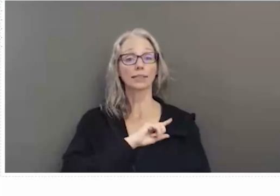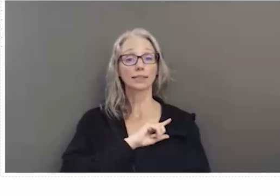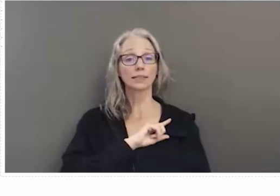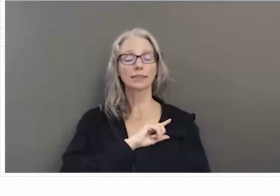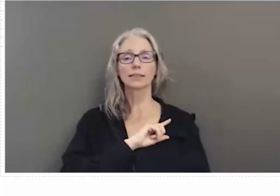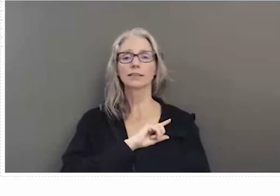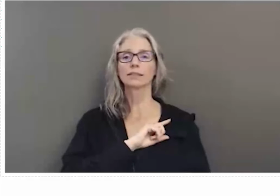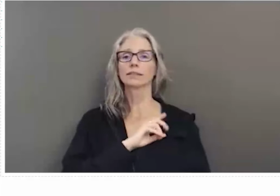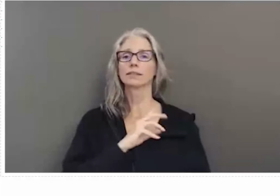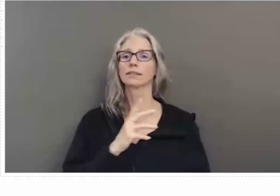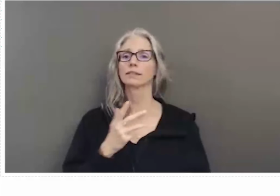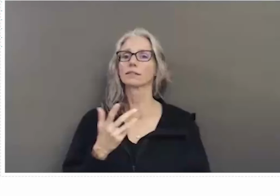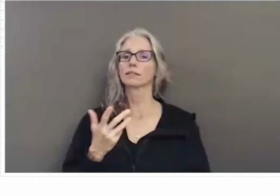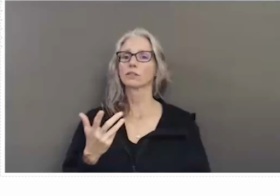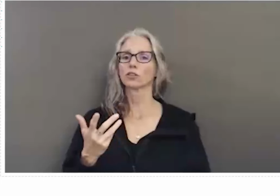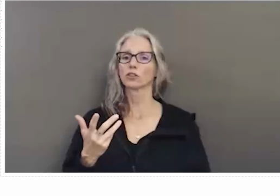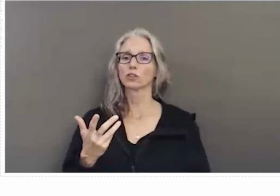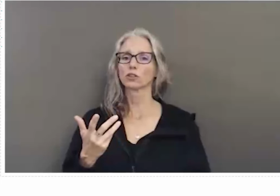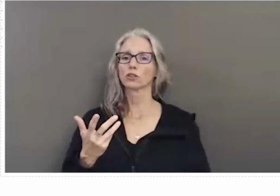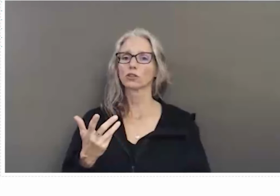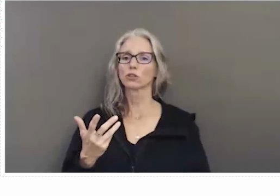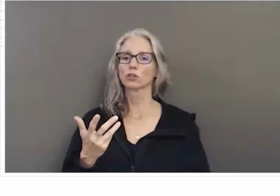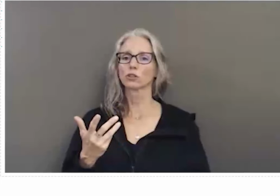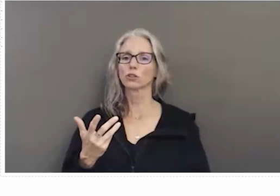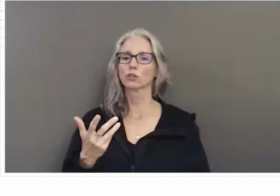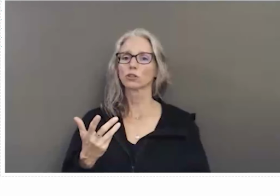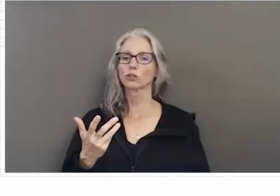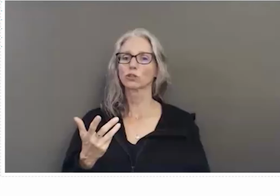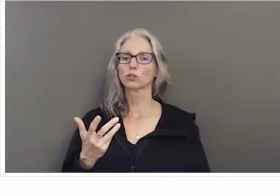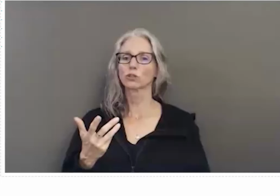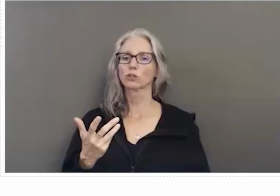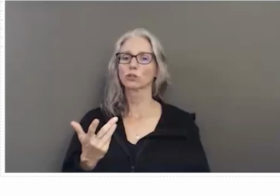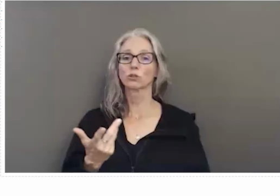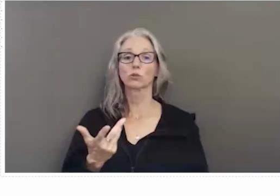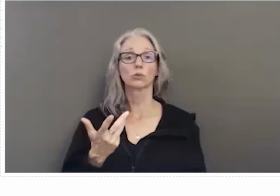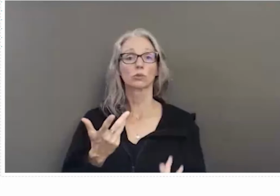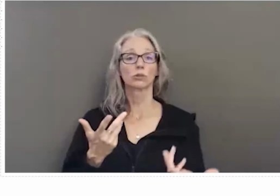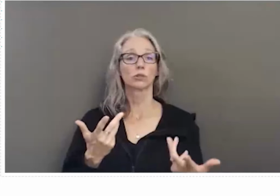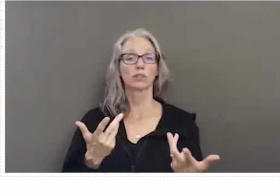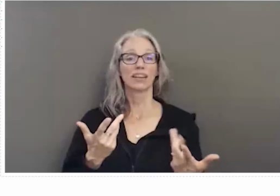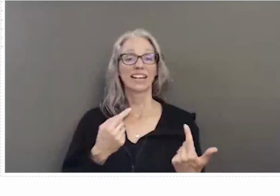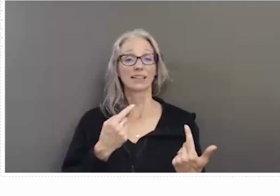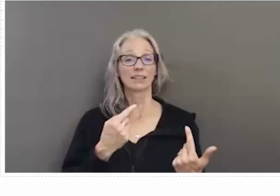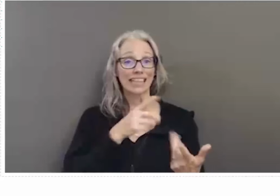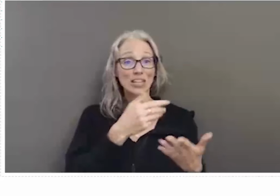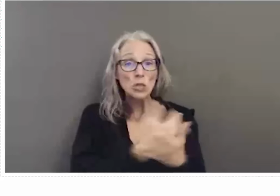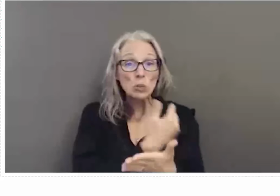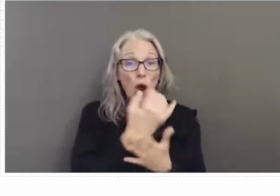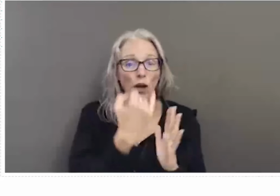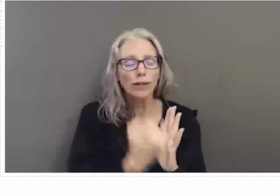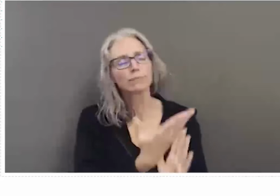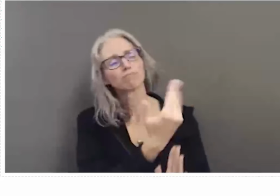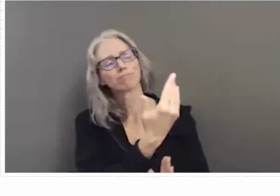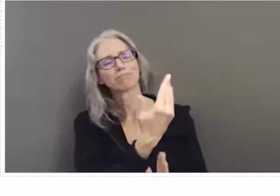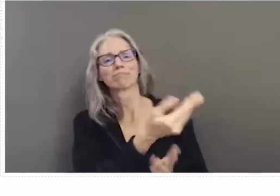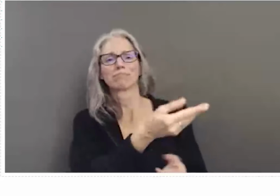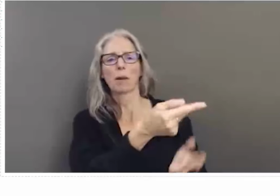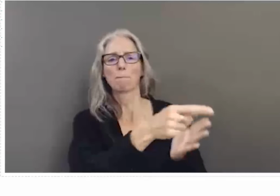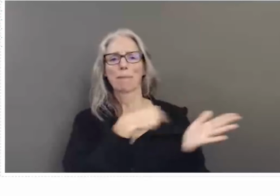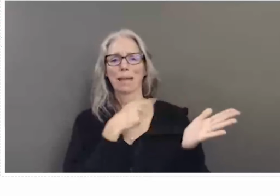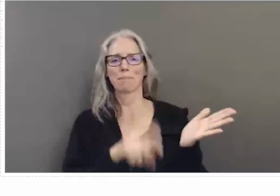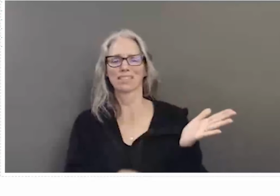or practicing artists to pay money to advance their career. That doesn't feel right.